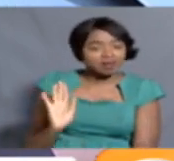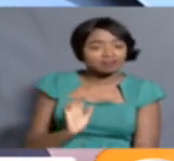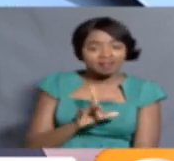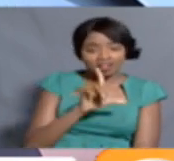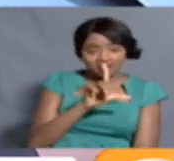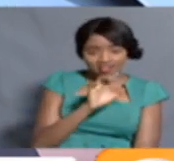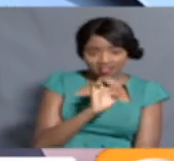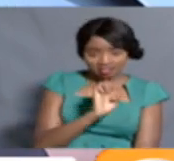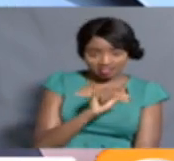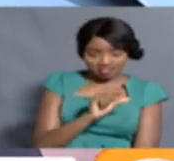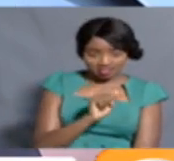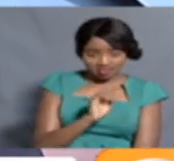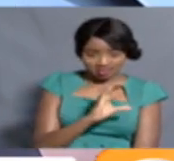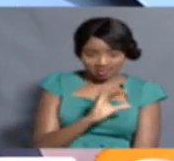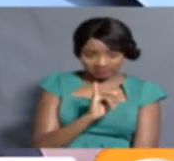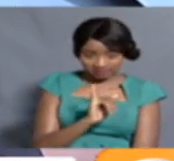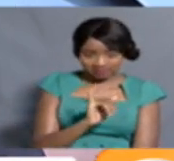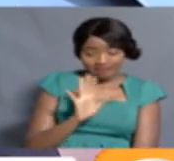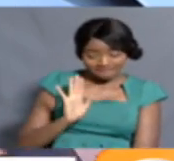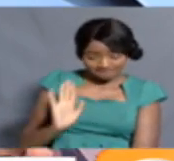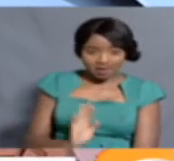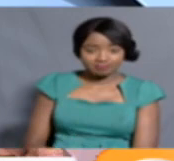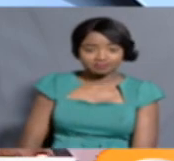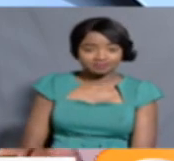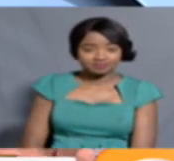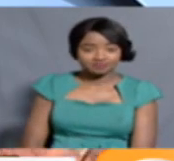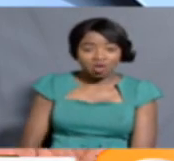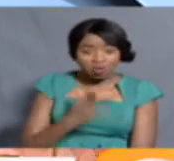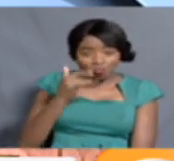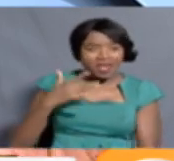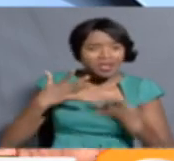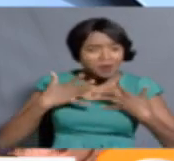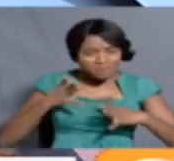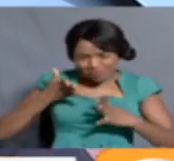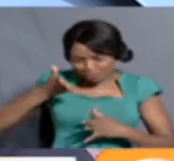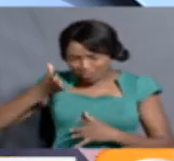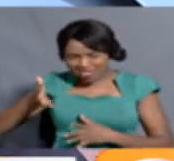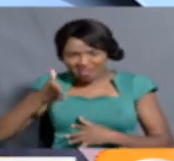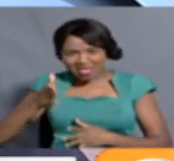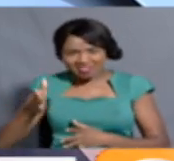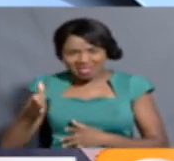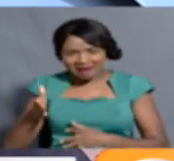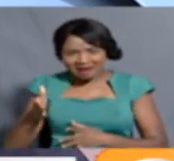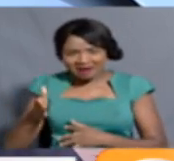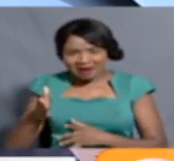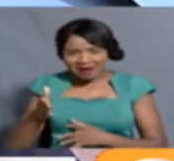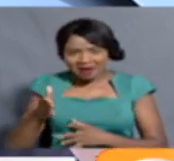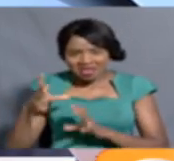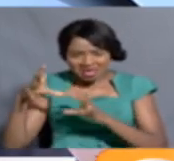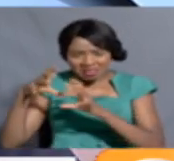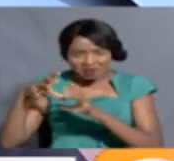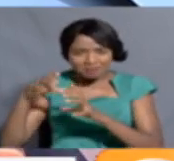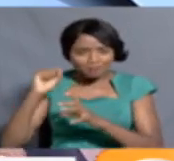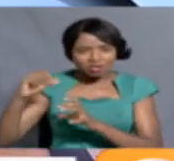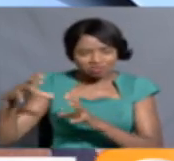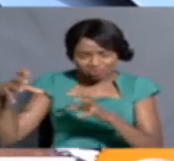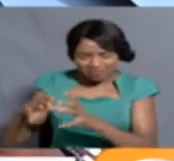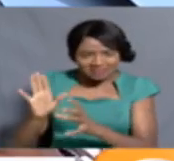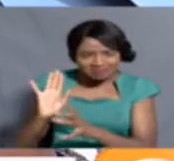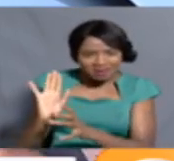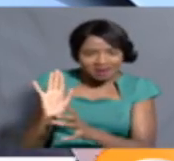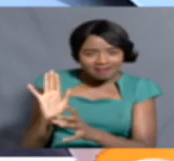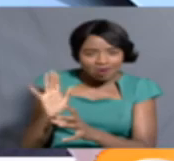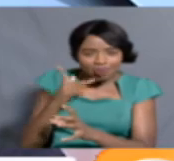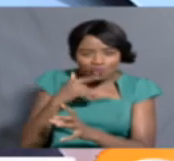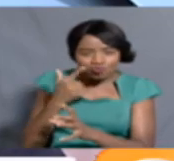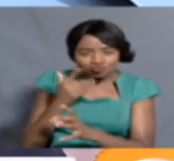have a team of politicians within your political party that is taking attention away from the main dance, which is